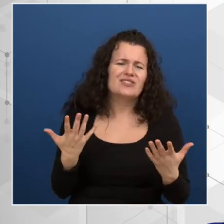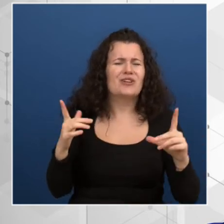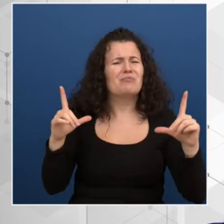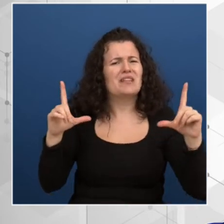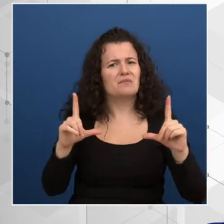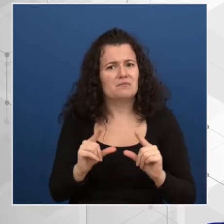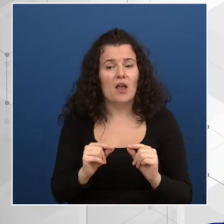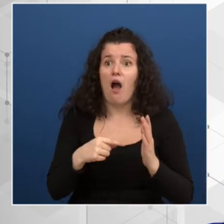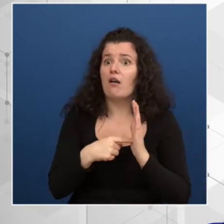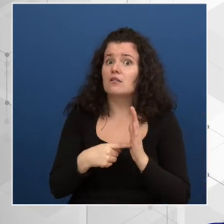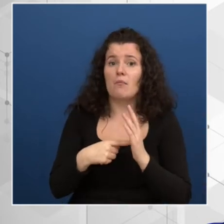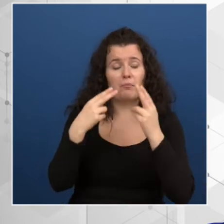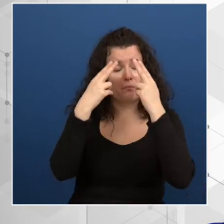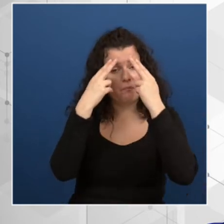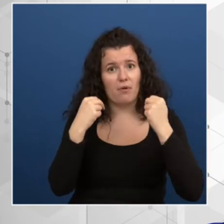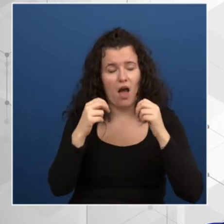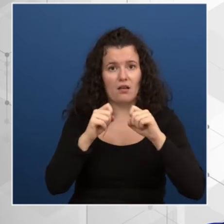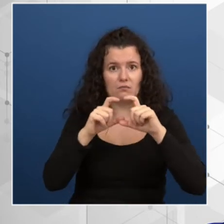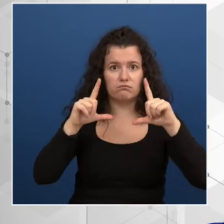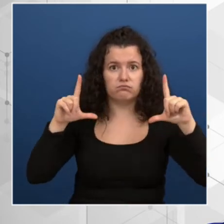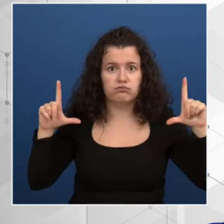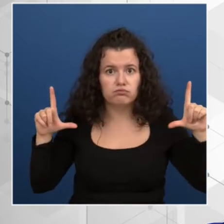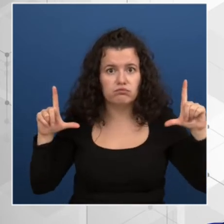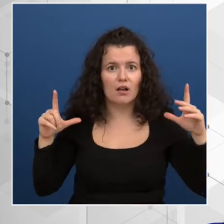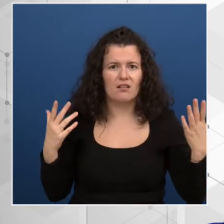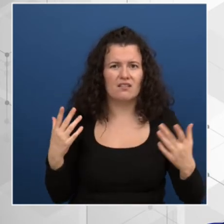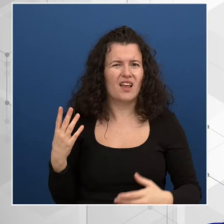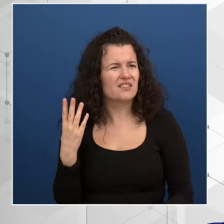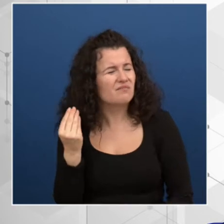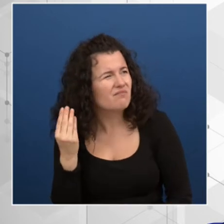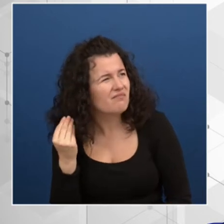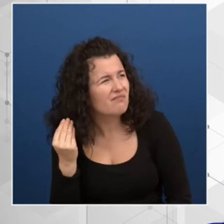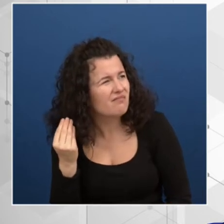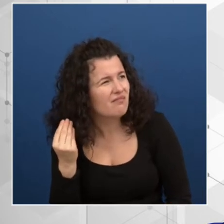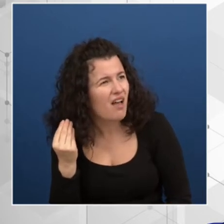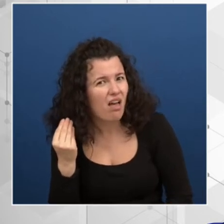really close to try and read the screen. They might be uncomfortable being on video.